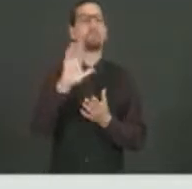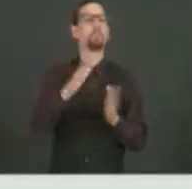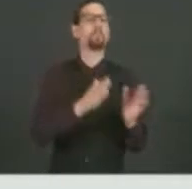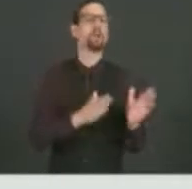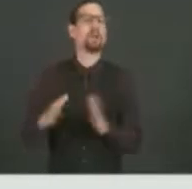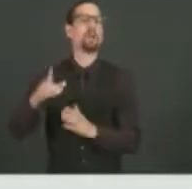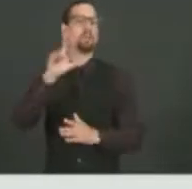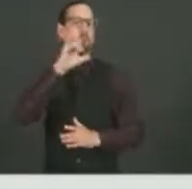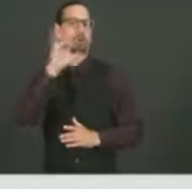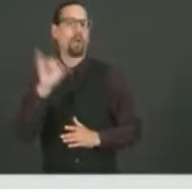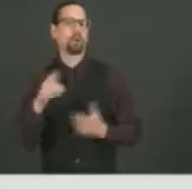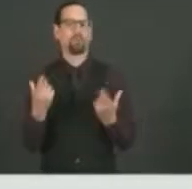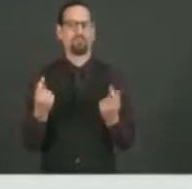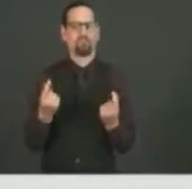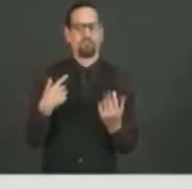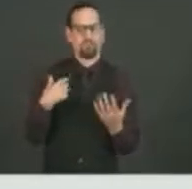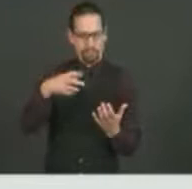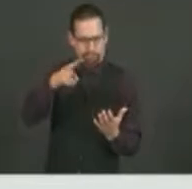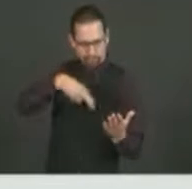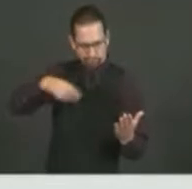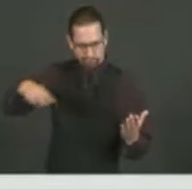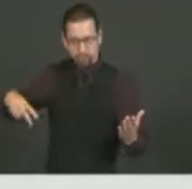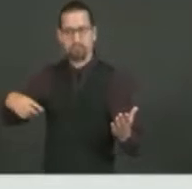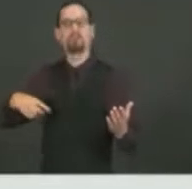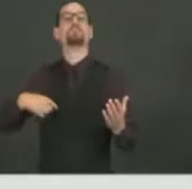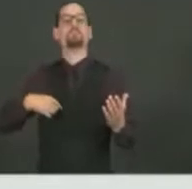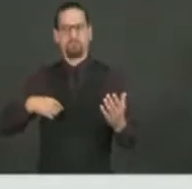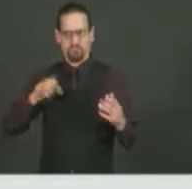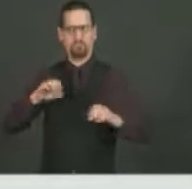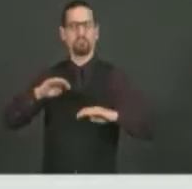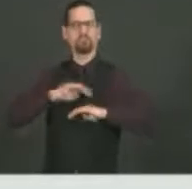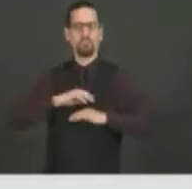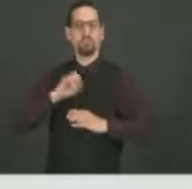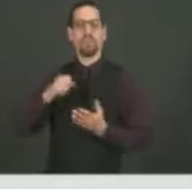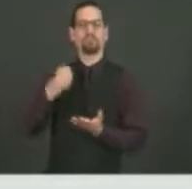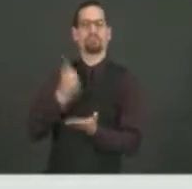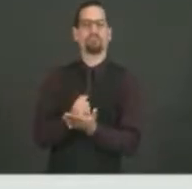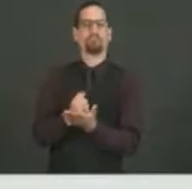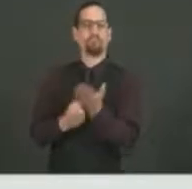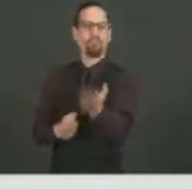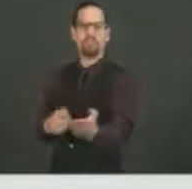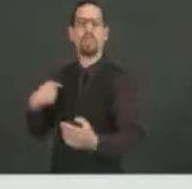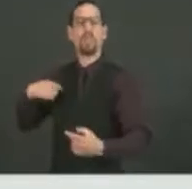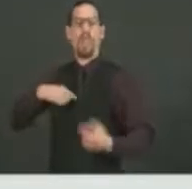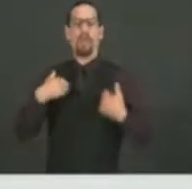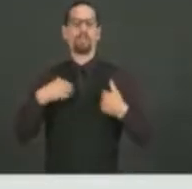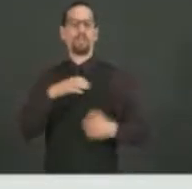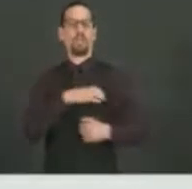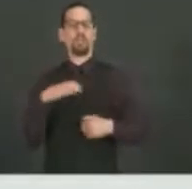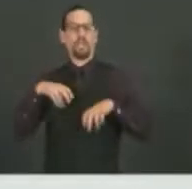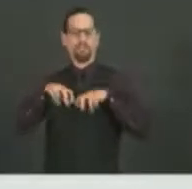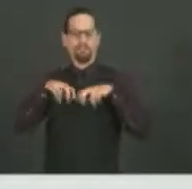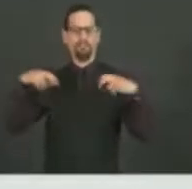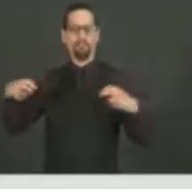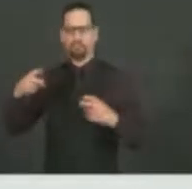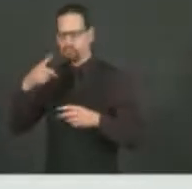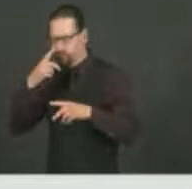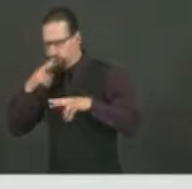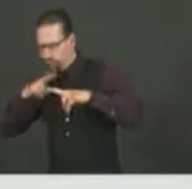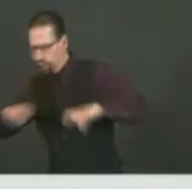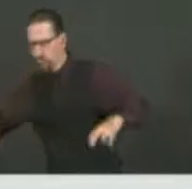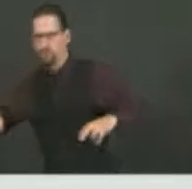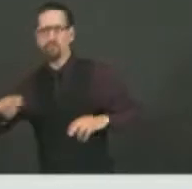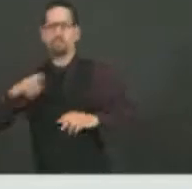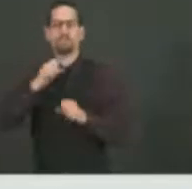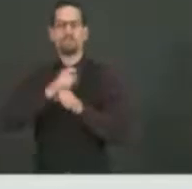to Commerce and the Department of Health, and we'll go through and approve of your plan just to make sure that we think you have the proper